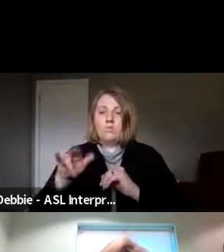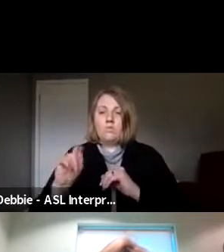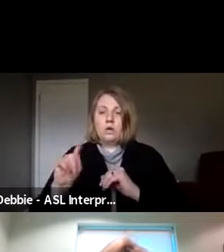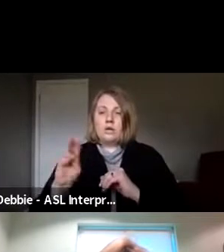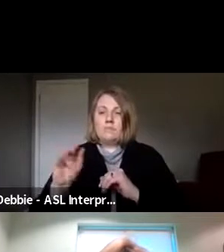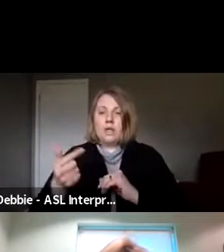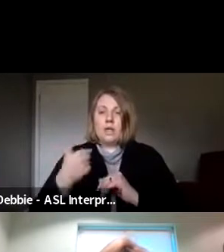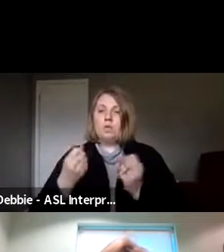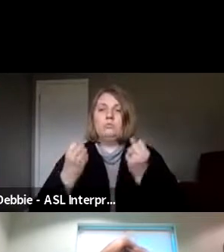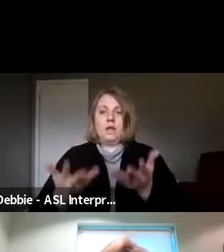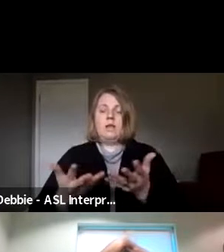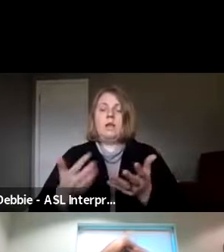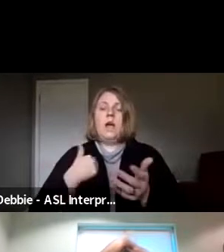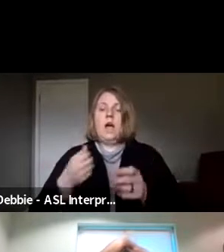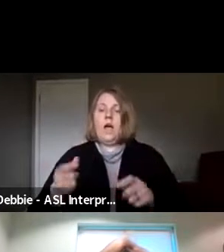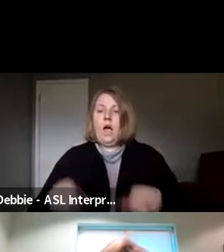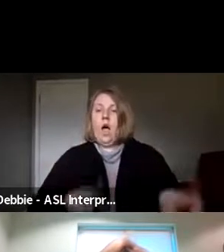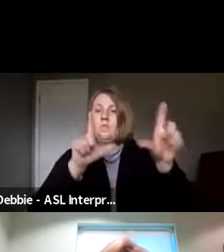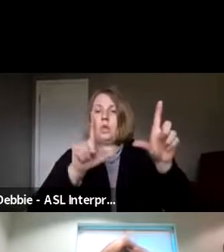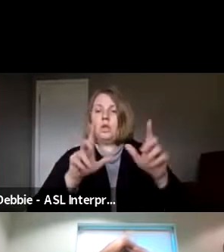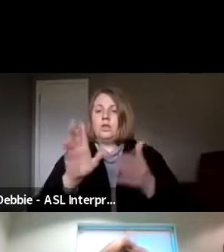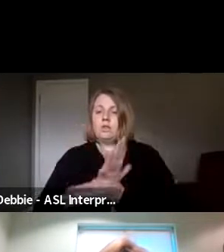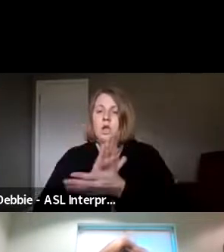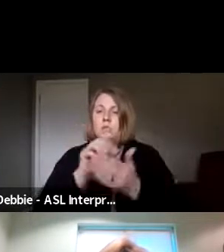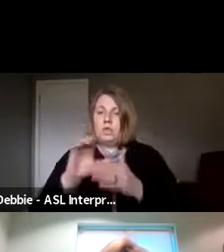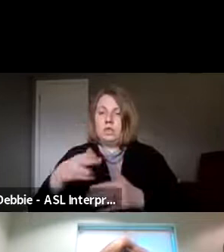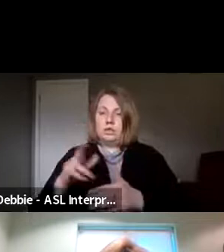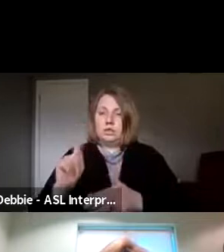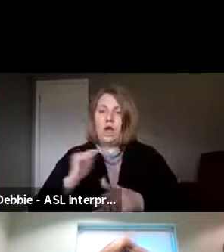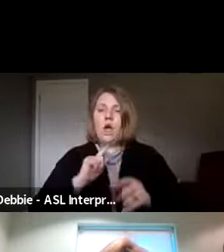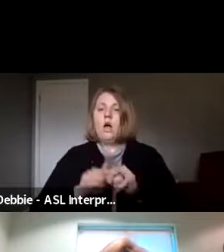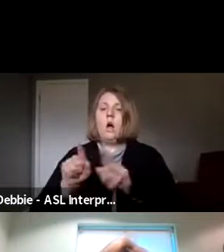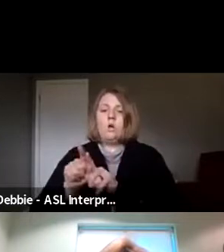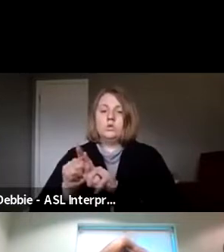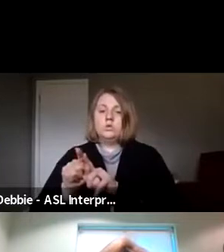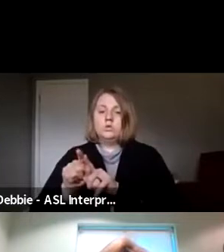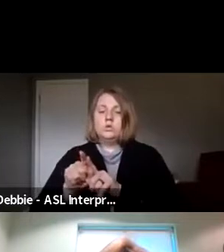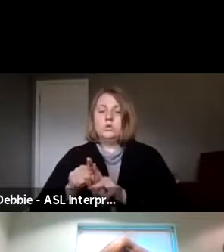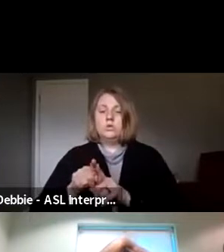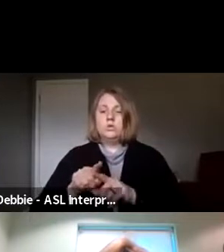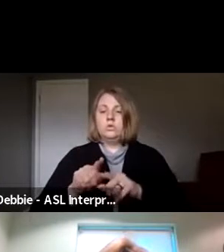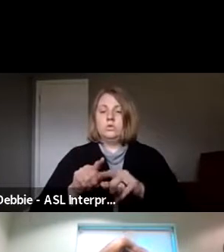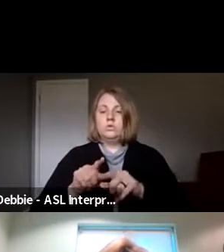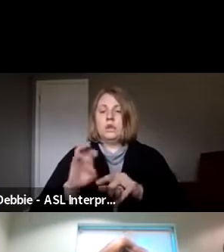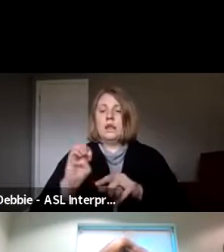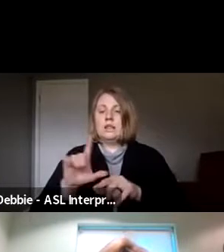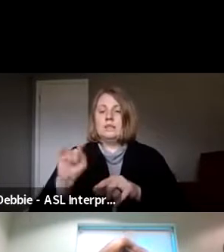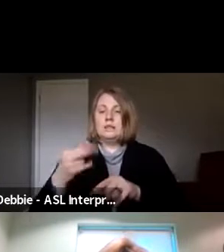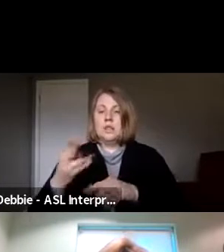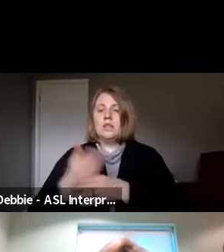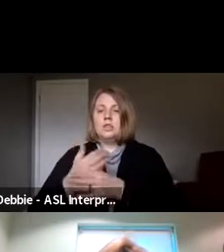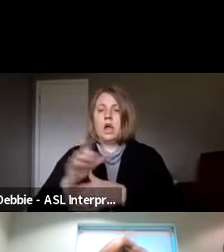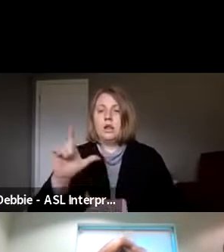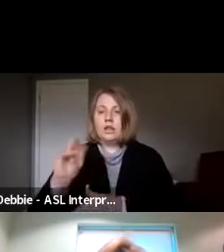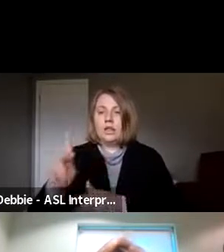doing lots. So I uploaded the documents into the chat, and Elizabeth has also shared the